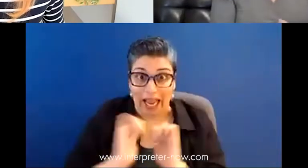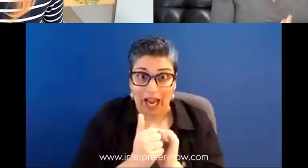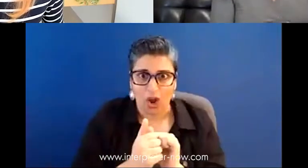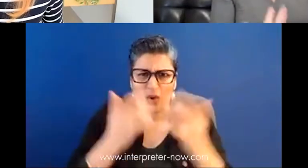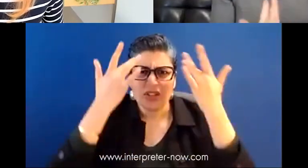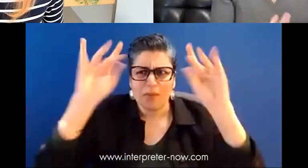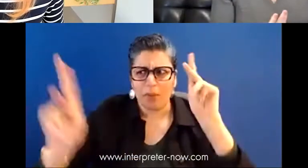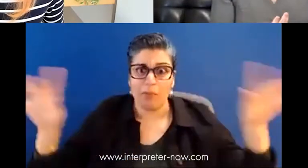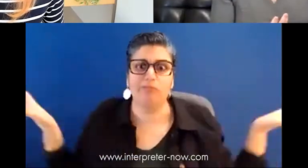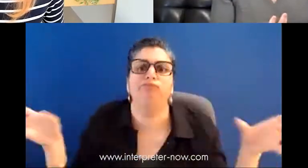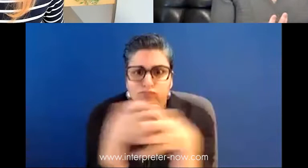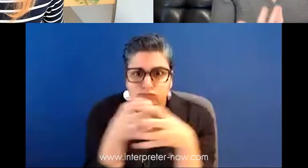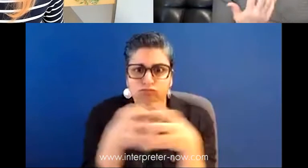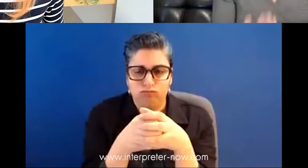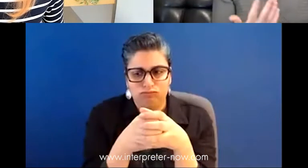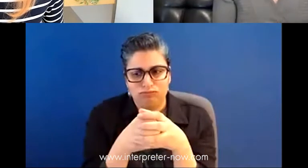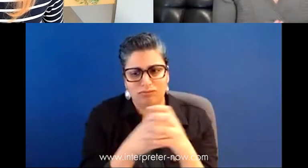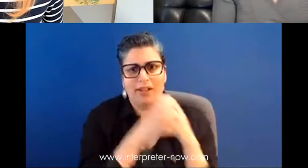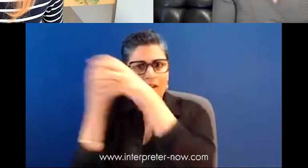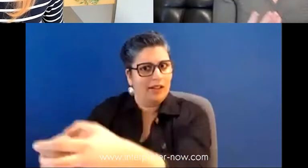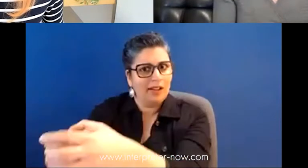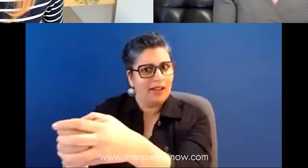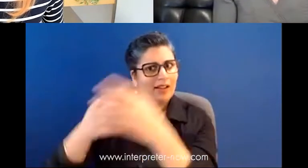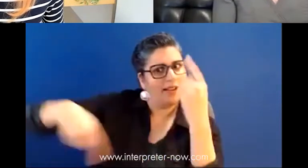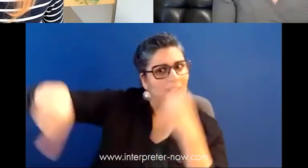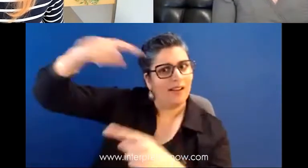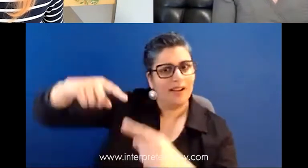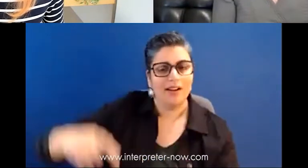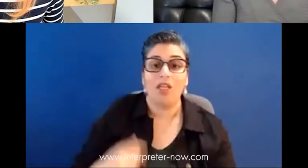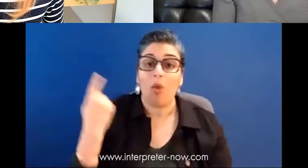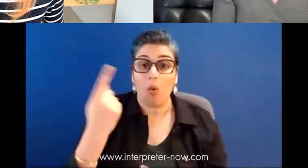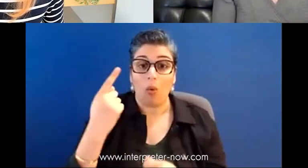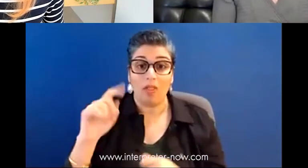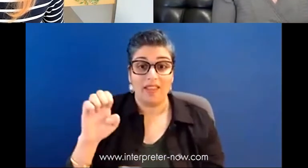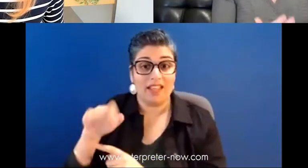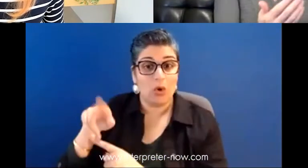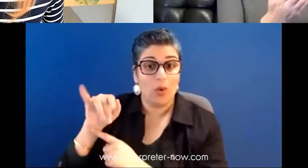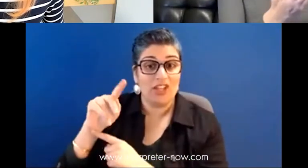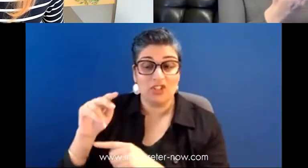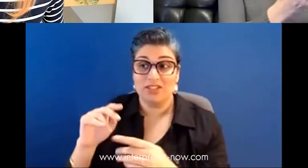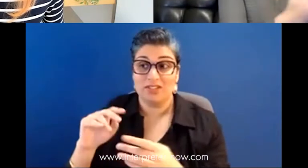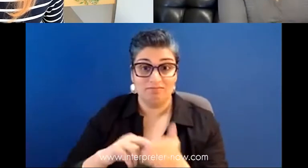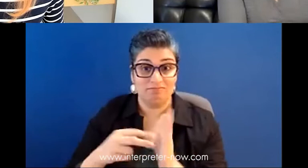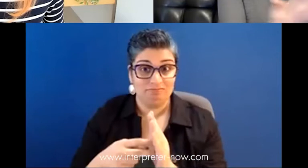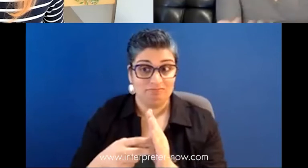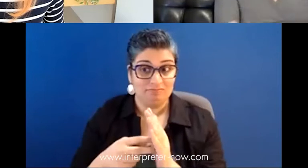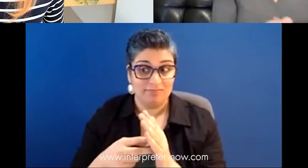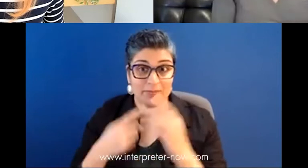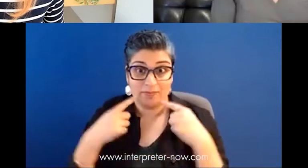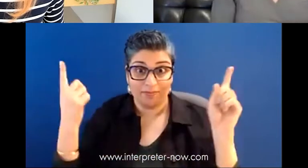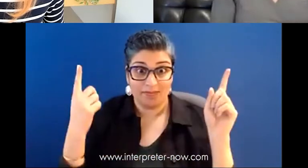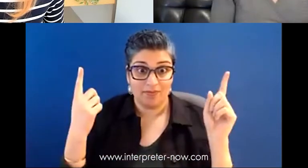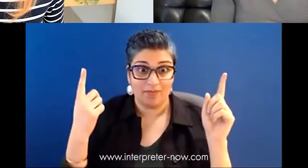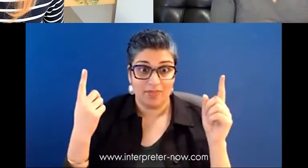is there's this idea that the only equation that's meaningful in innovation is that density